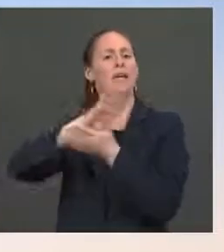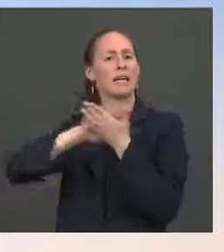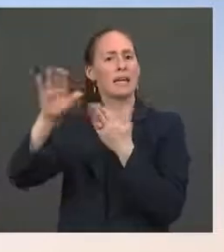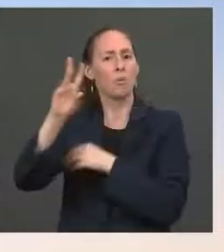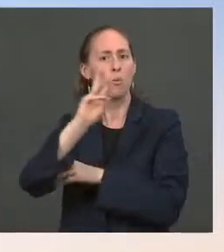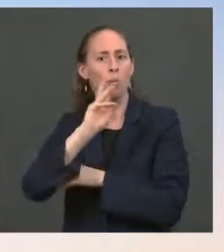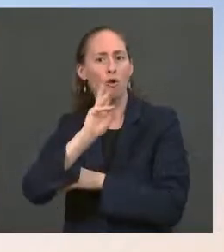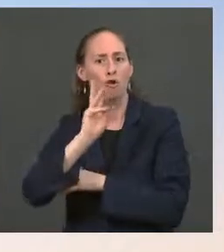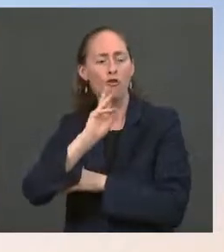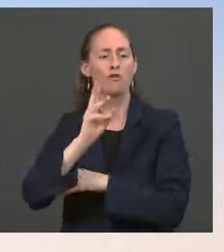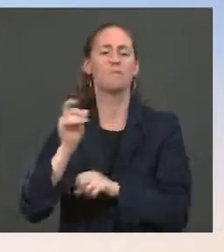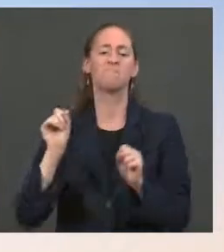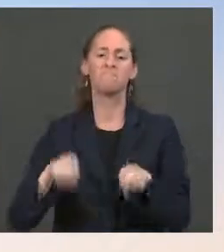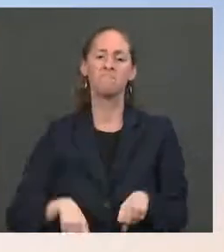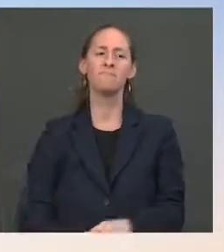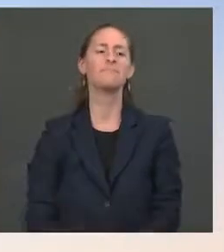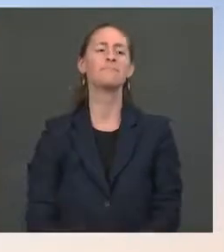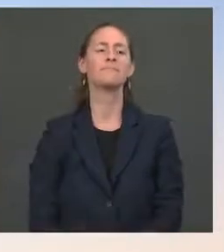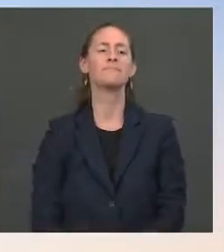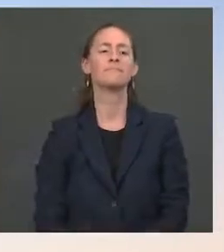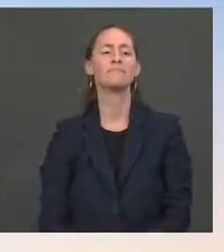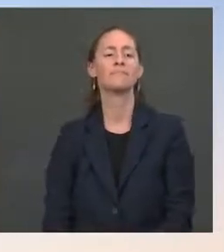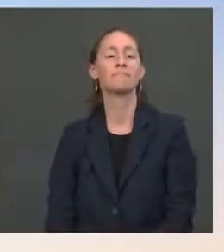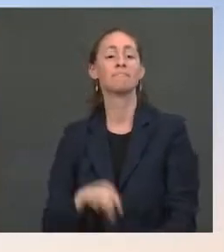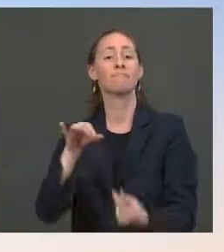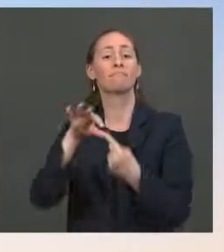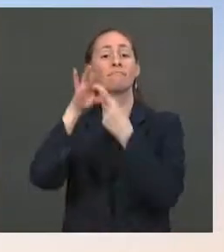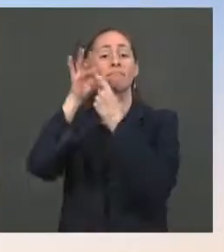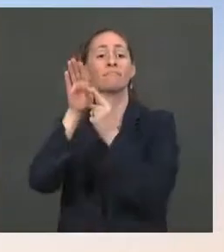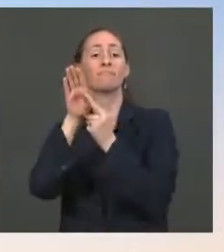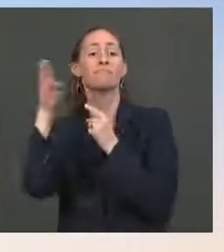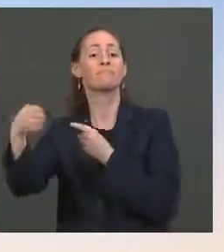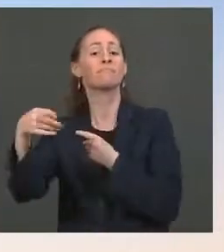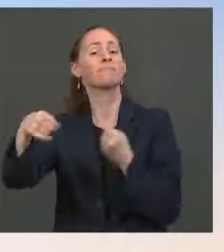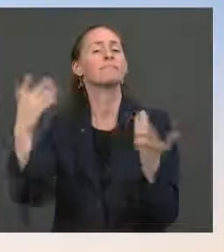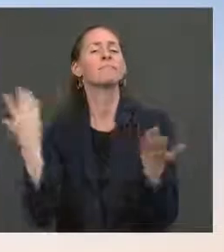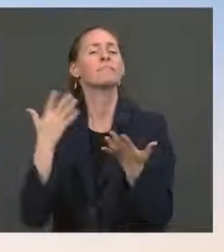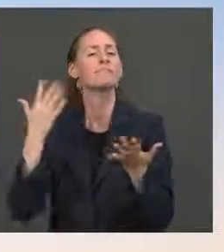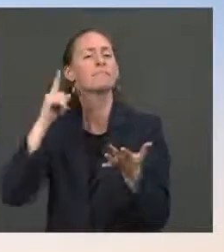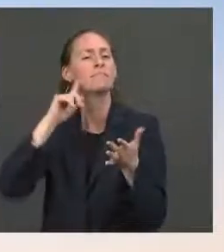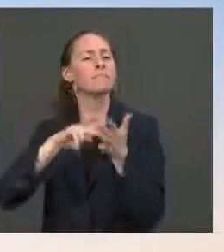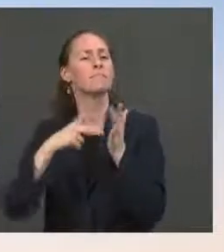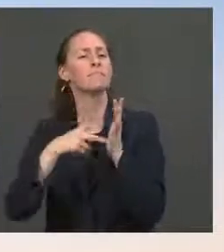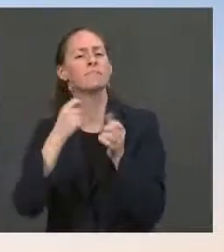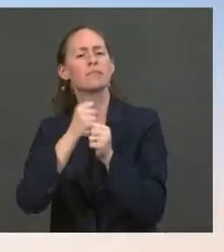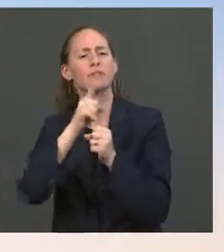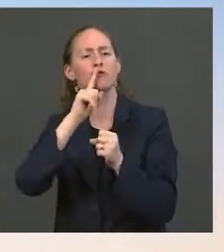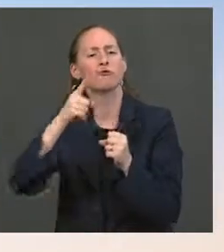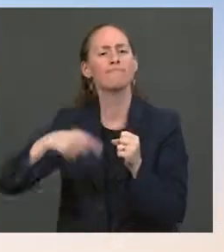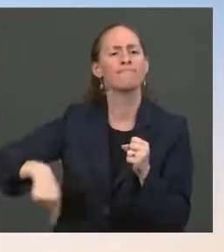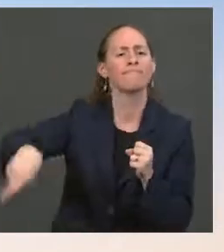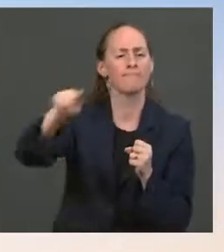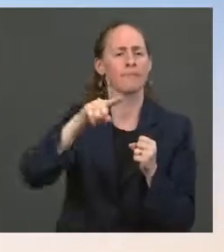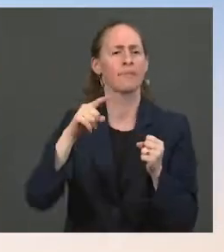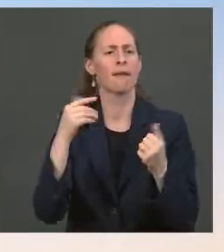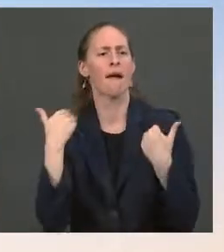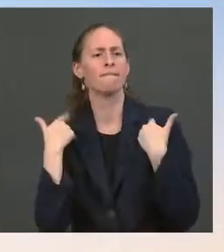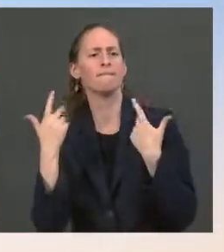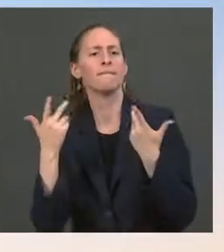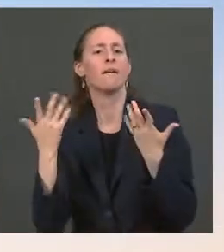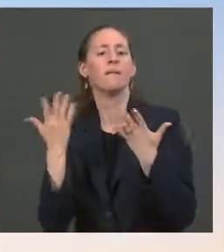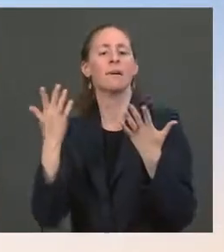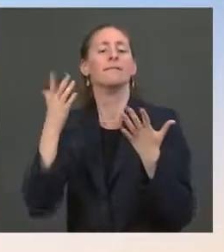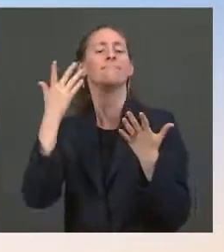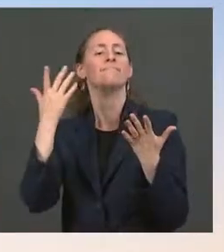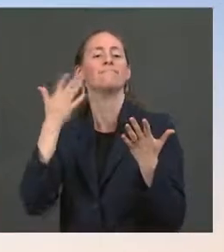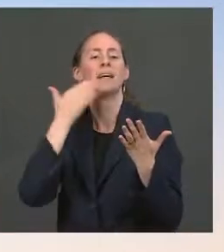helps create a climate core, helps make sure there's a standard, has key pieces that will be pivotal investments to addressing the